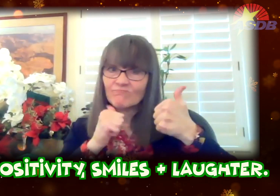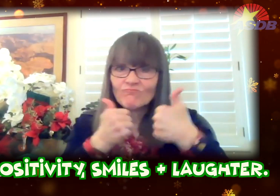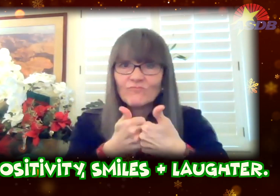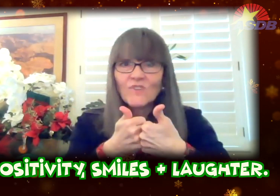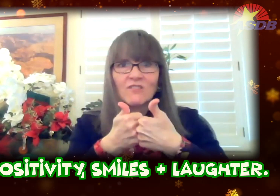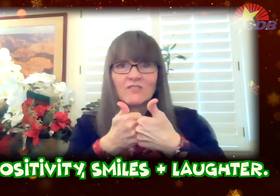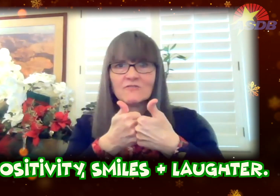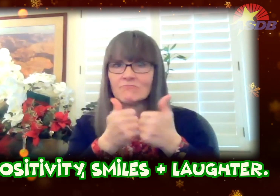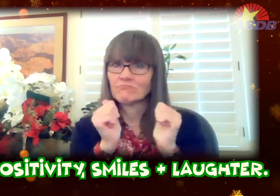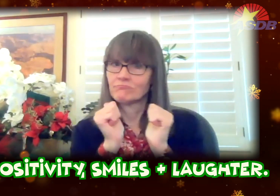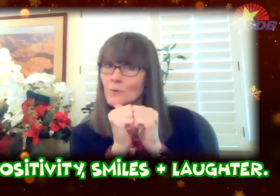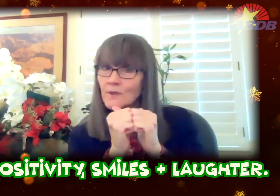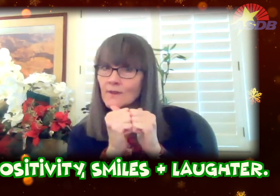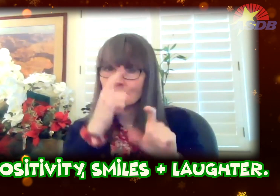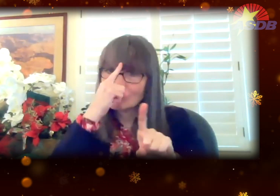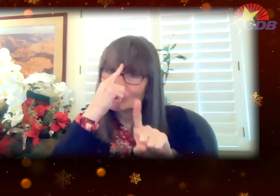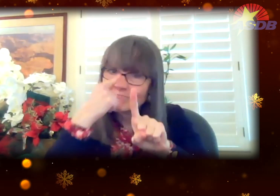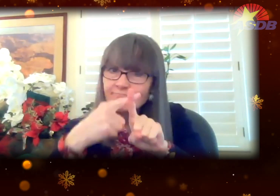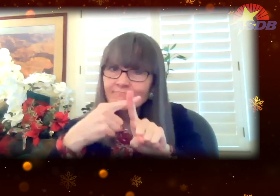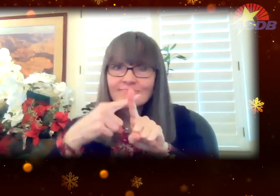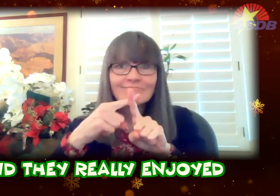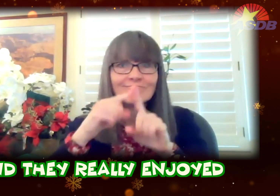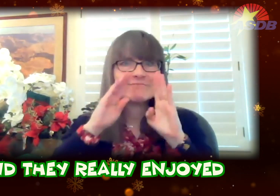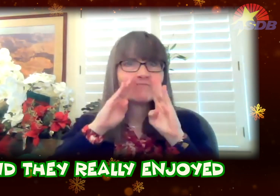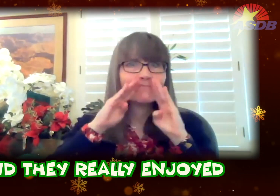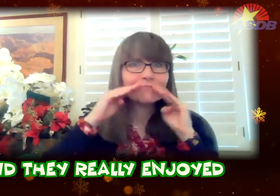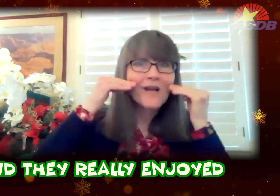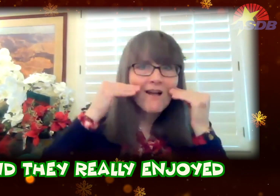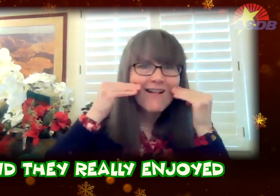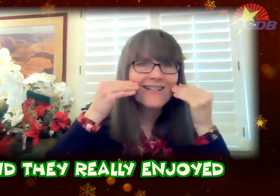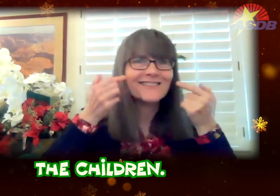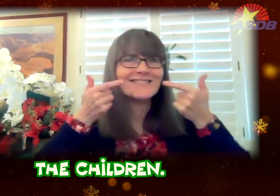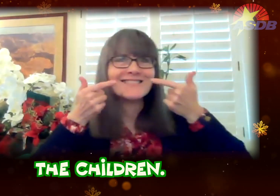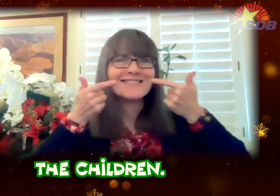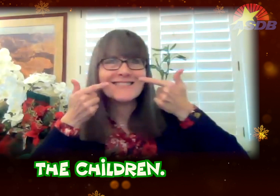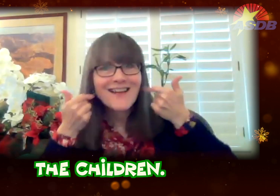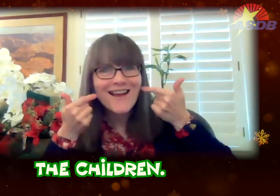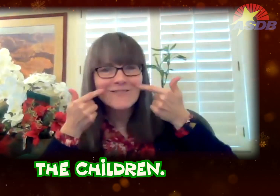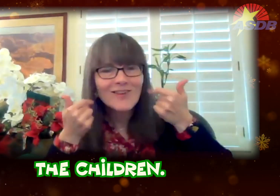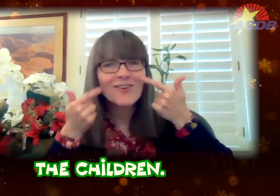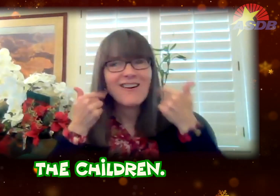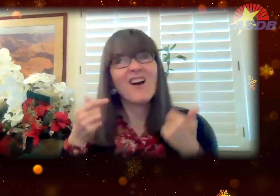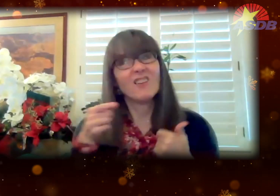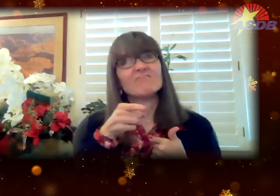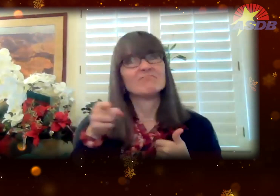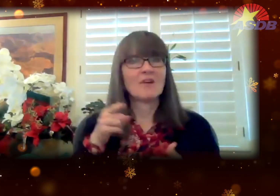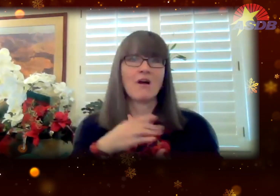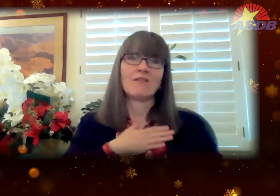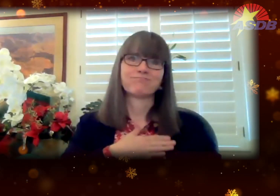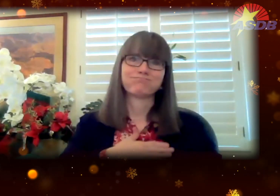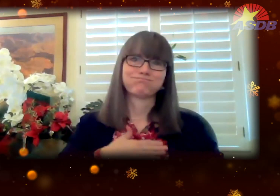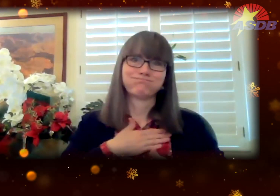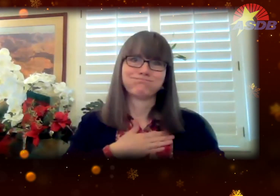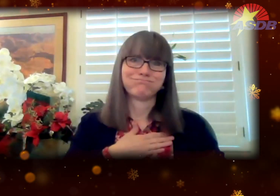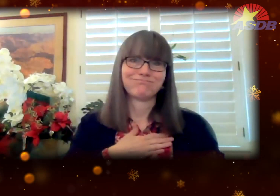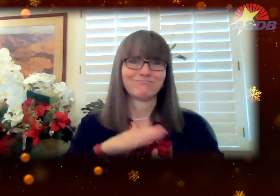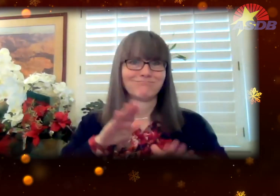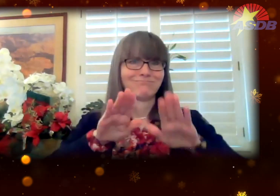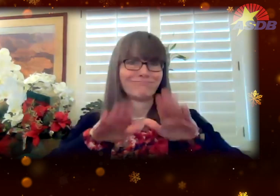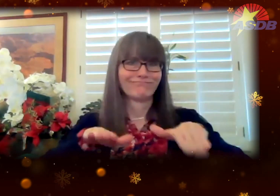positivity, smiles, and laughter, and they really enjoyed the children.